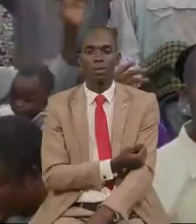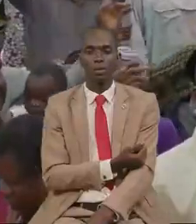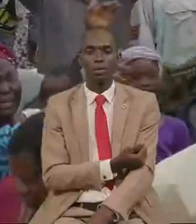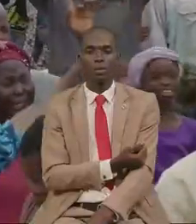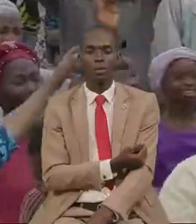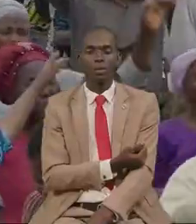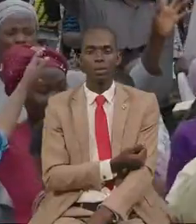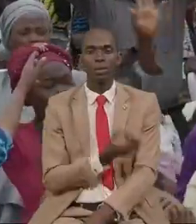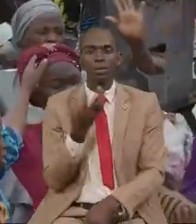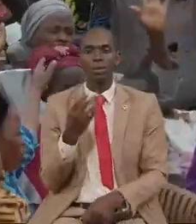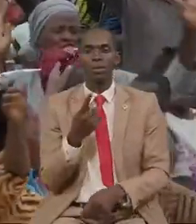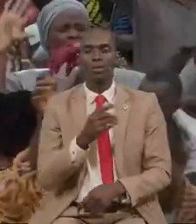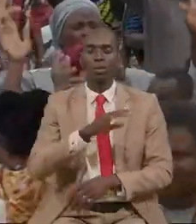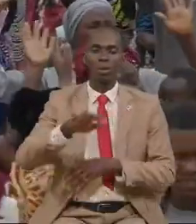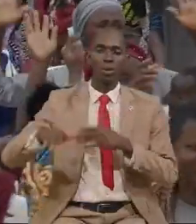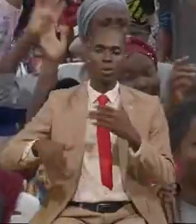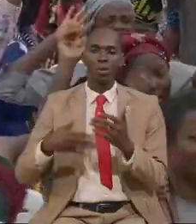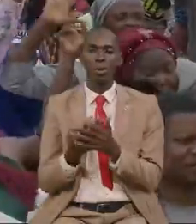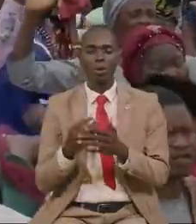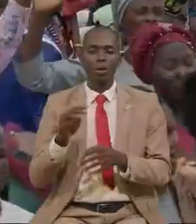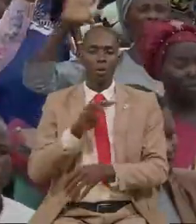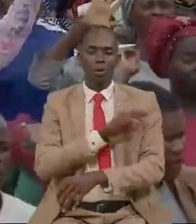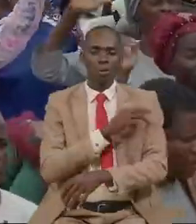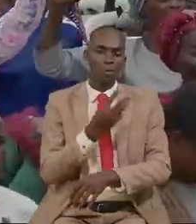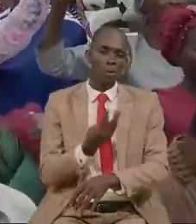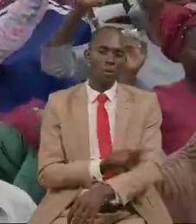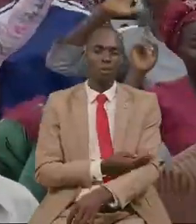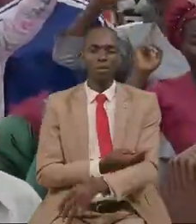of the Almighty Sovereign.